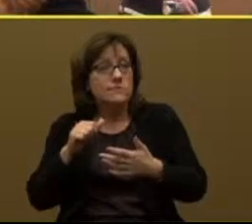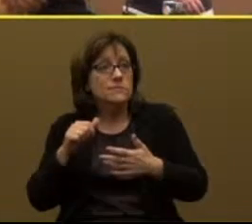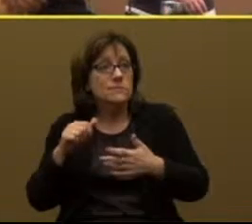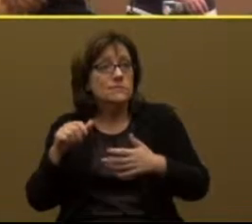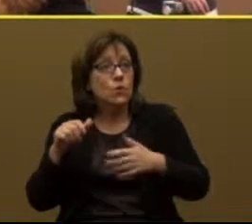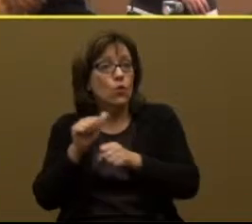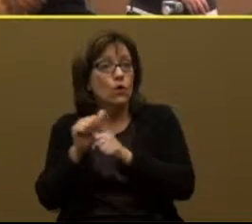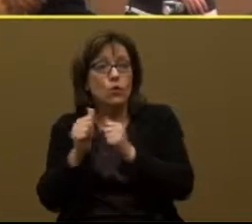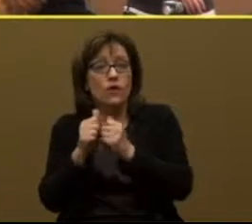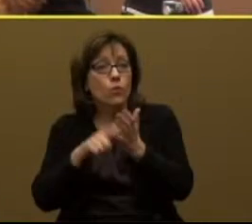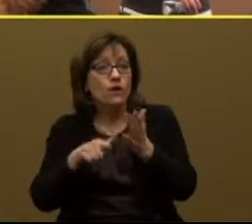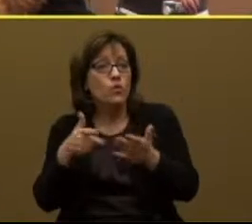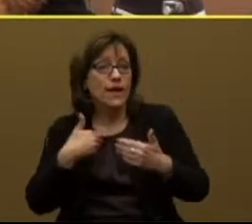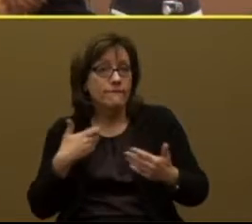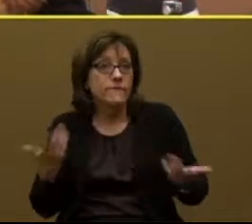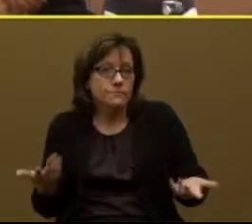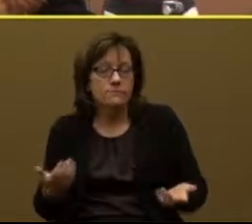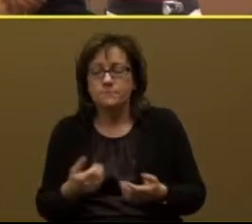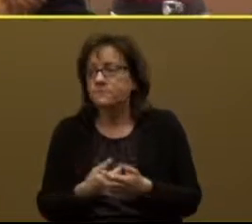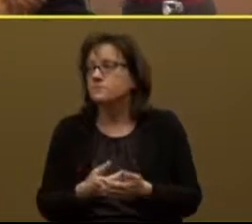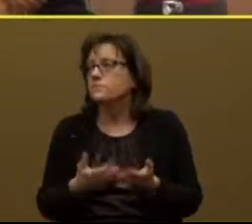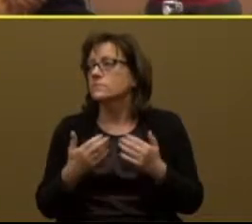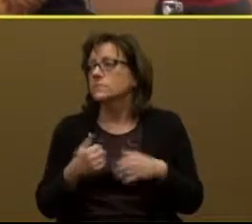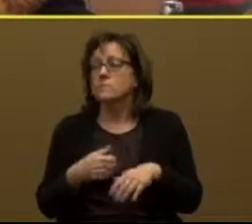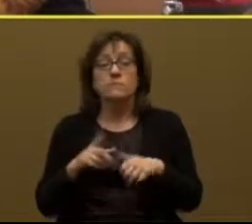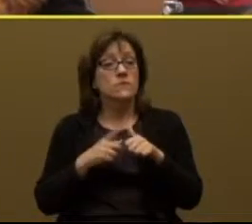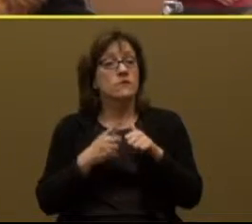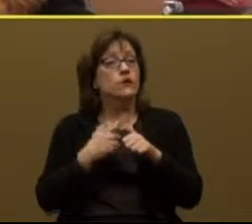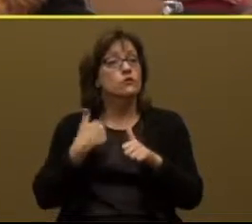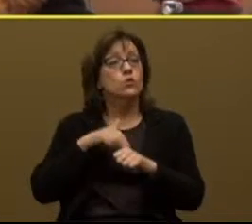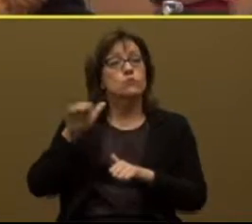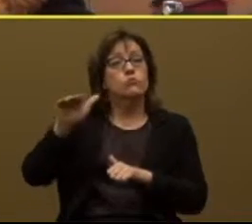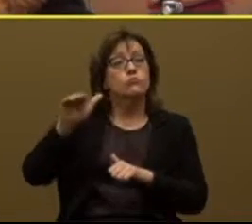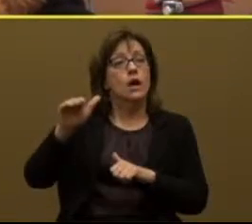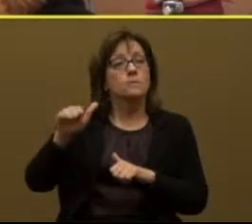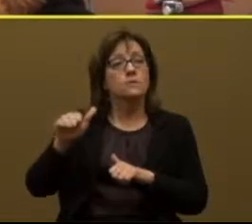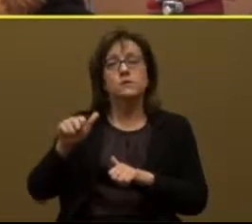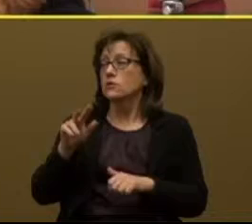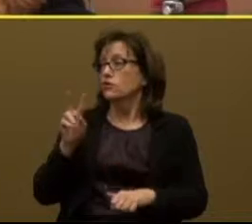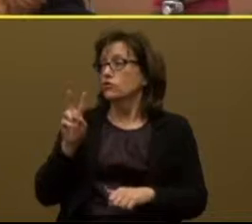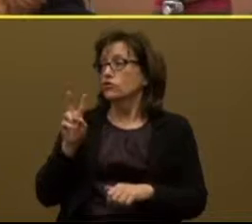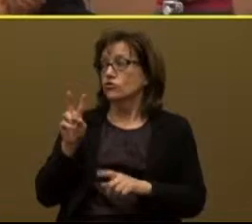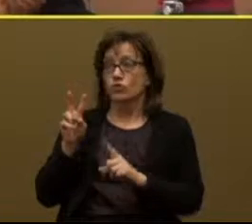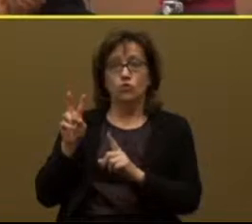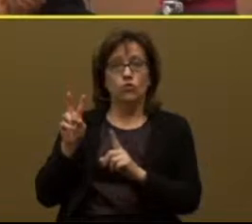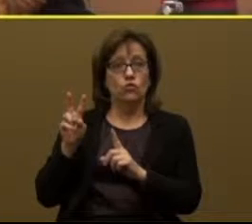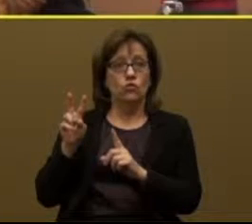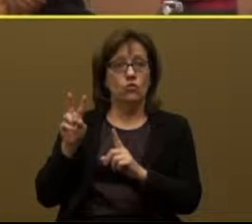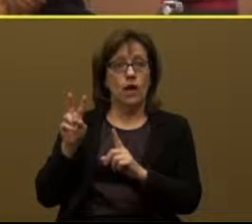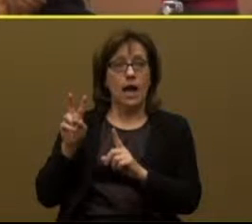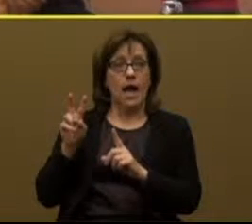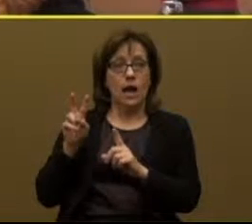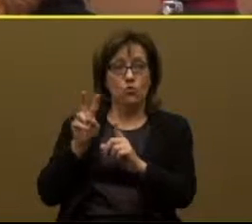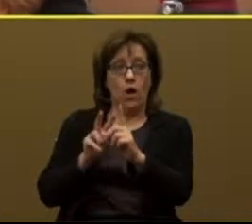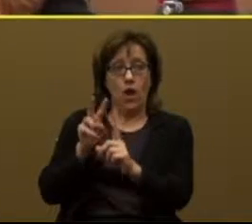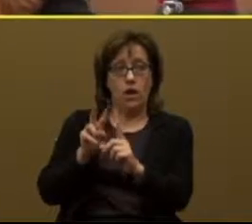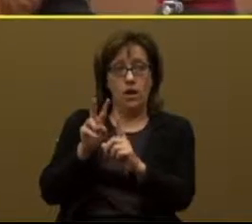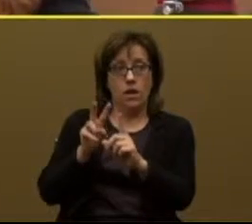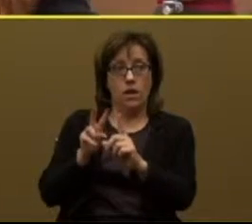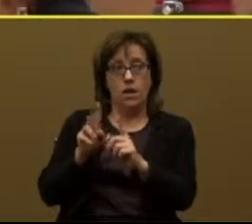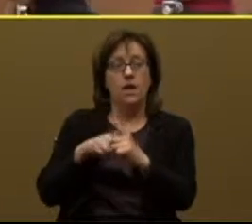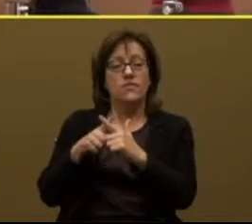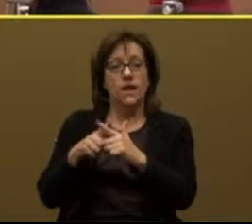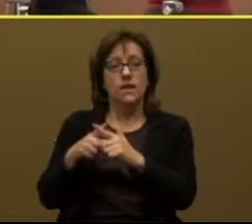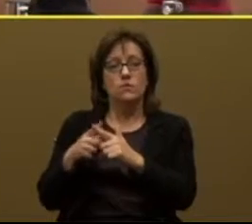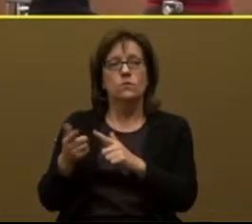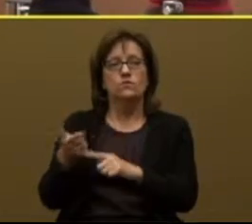so we're going to do prompting first, 2-on-1. and then we will move to the